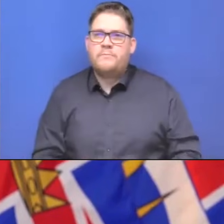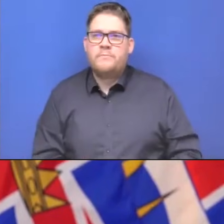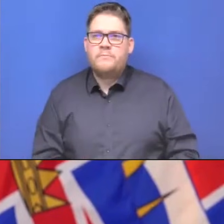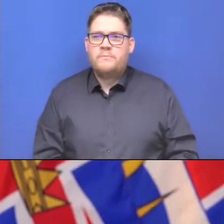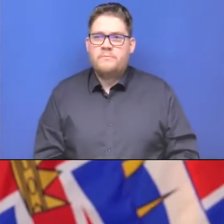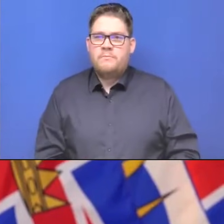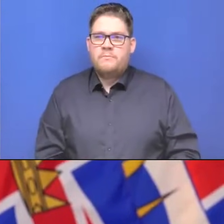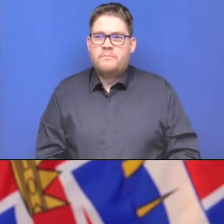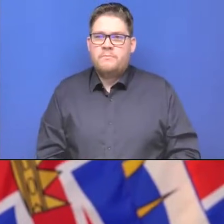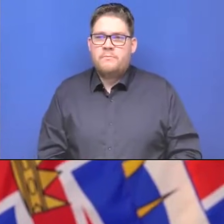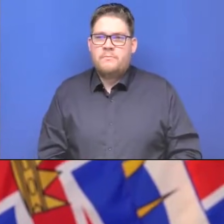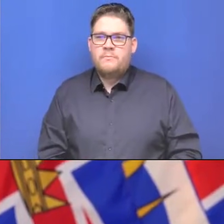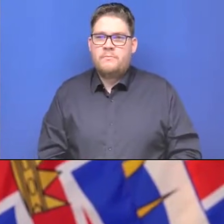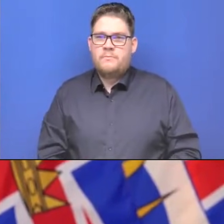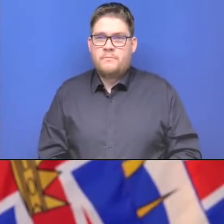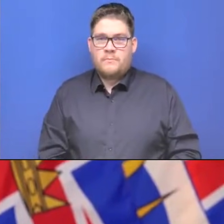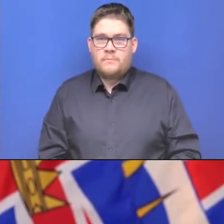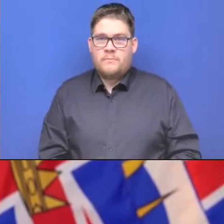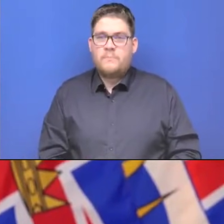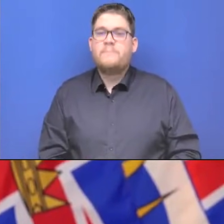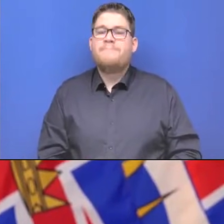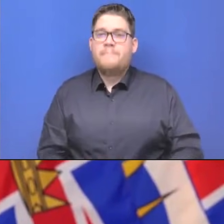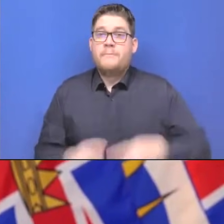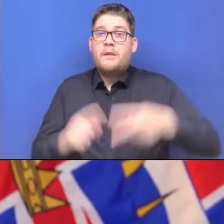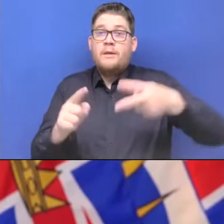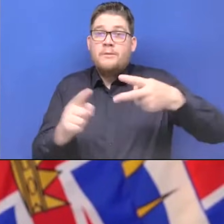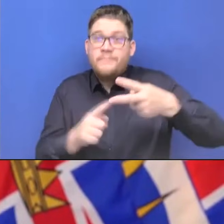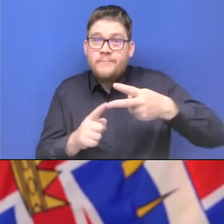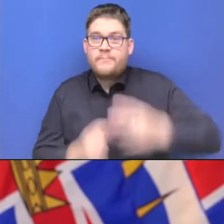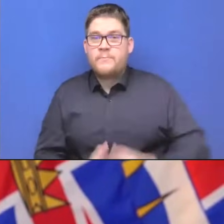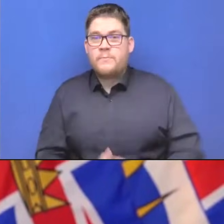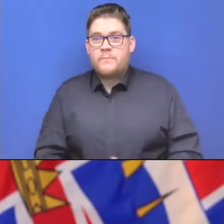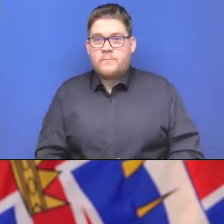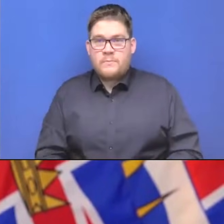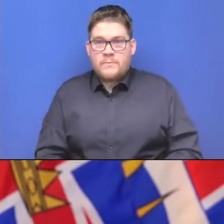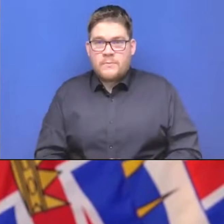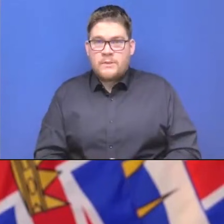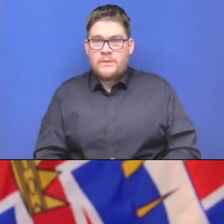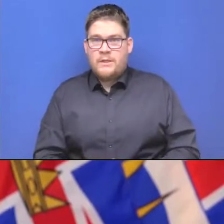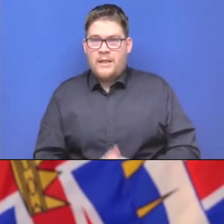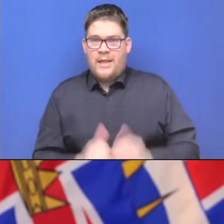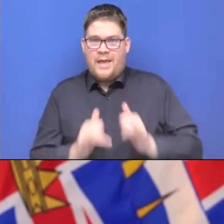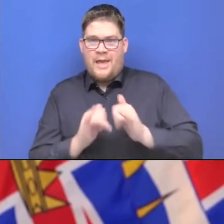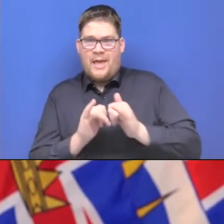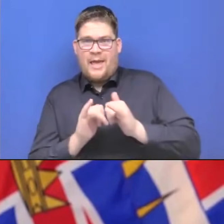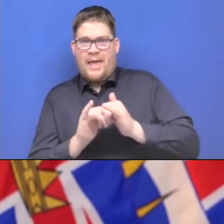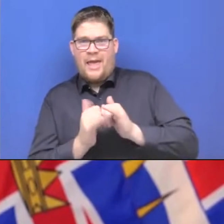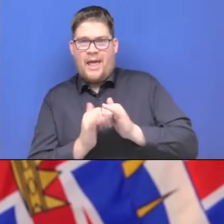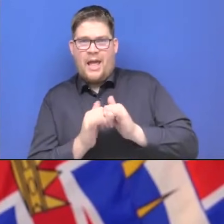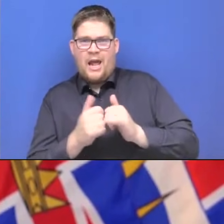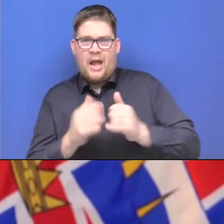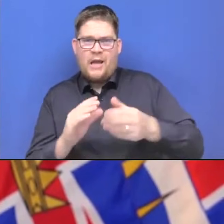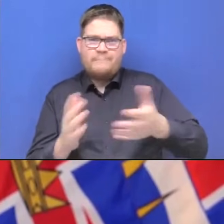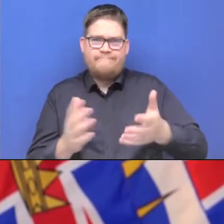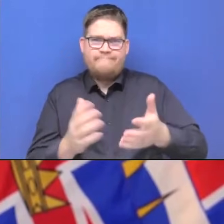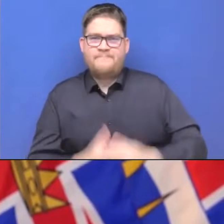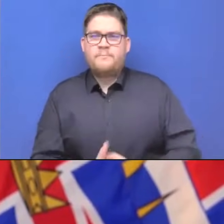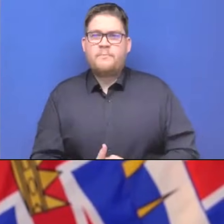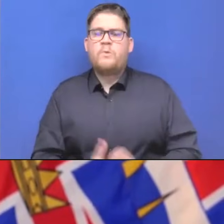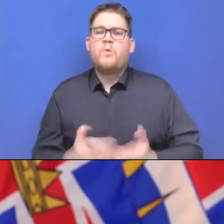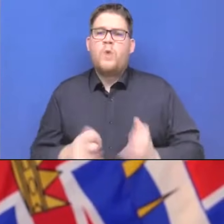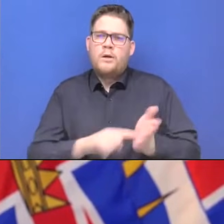also, the other issue that I'm still wrestling with is how to accurately portray